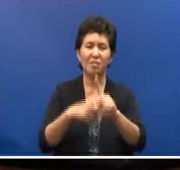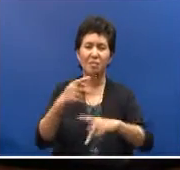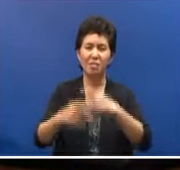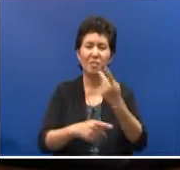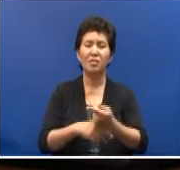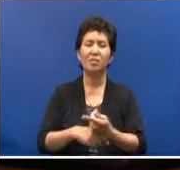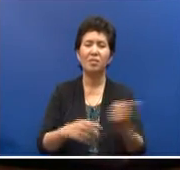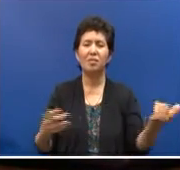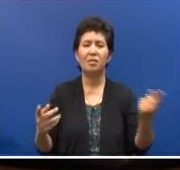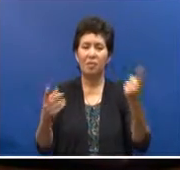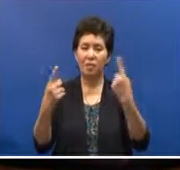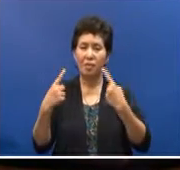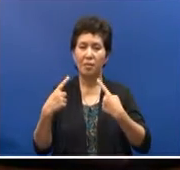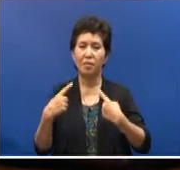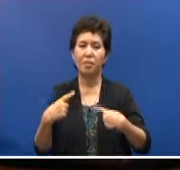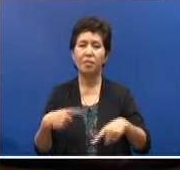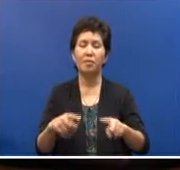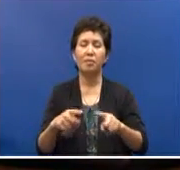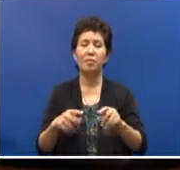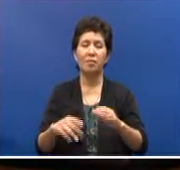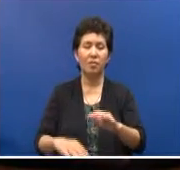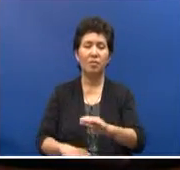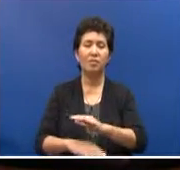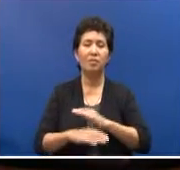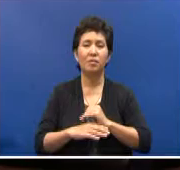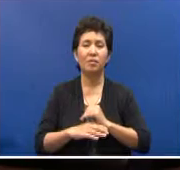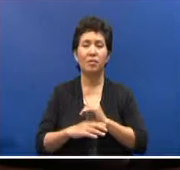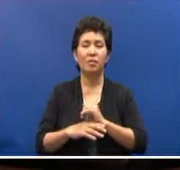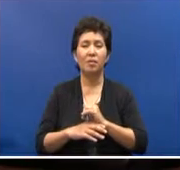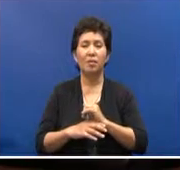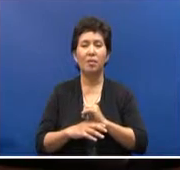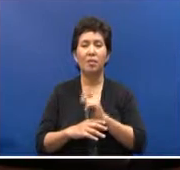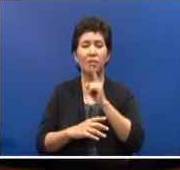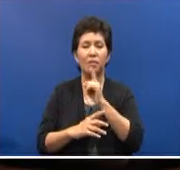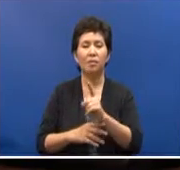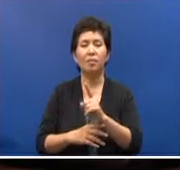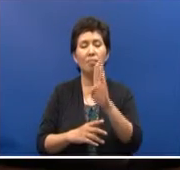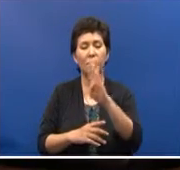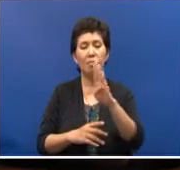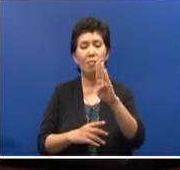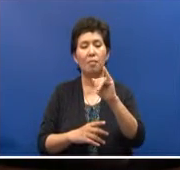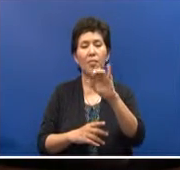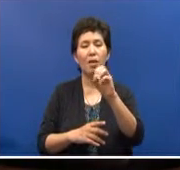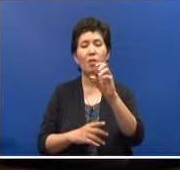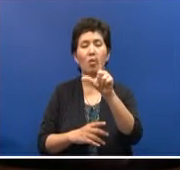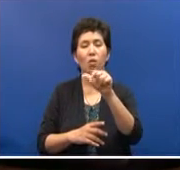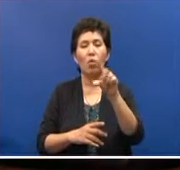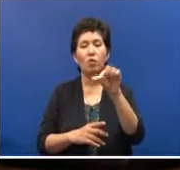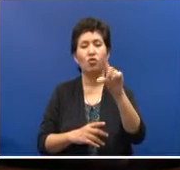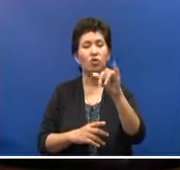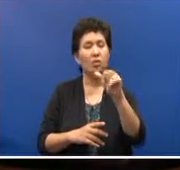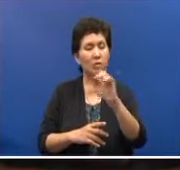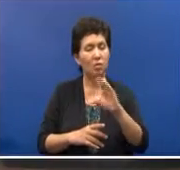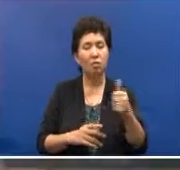a continuum beginning with segregations and eventually leading to biological integration. Okay,